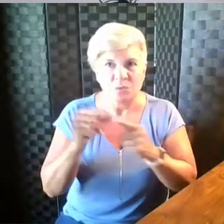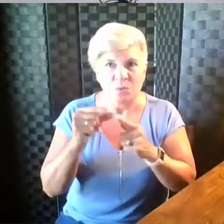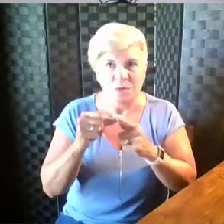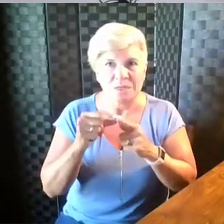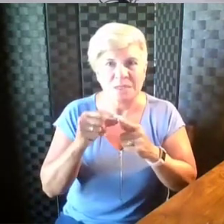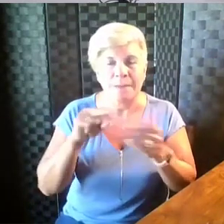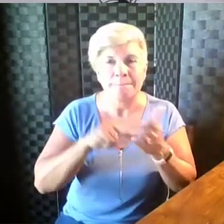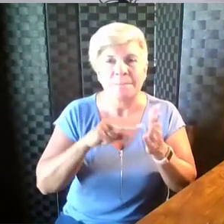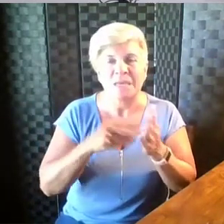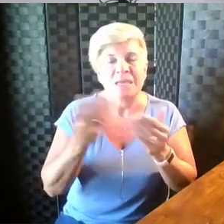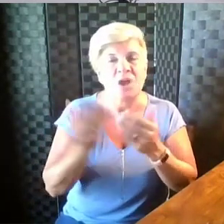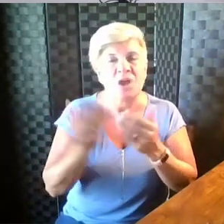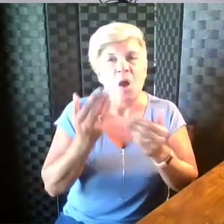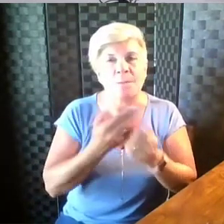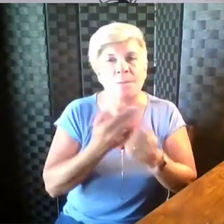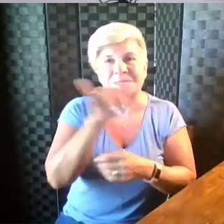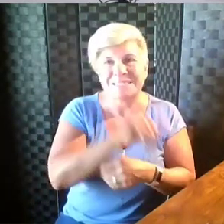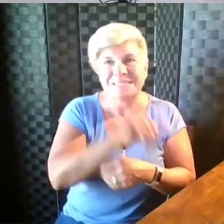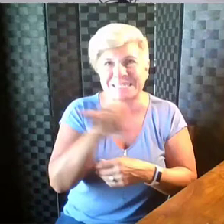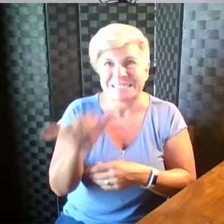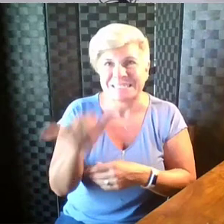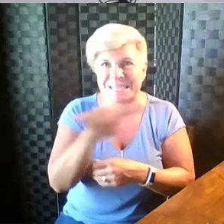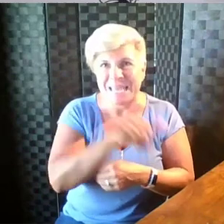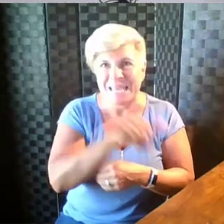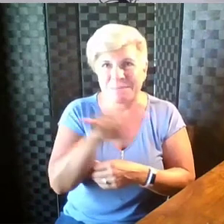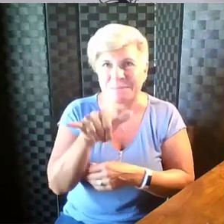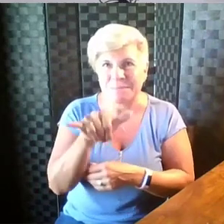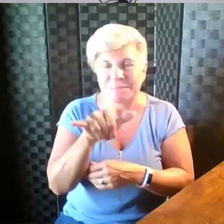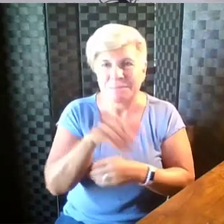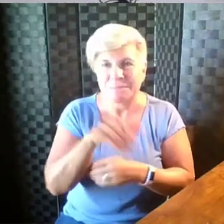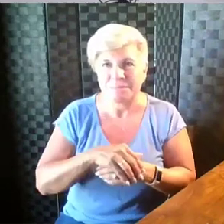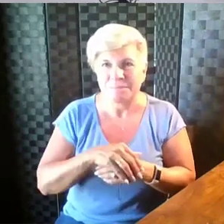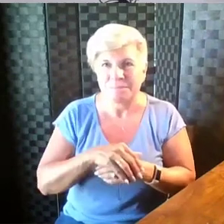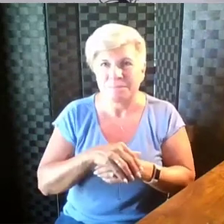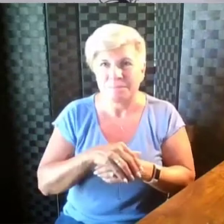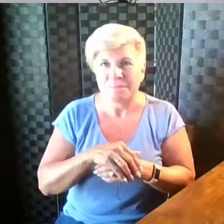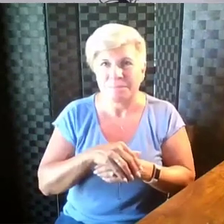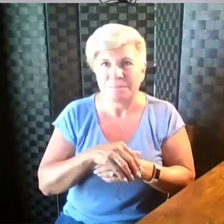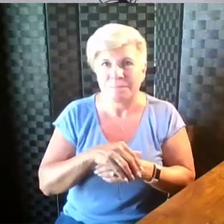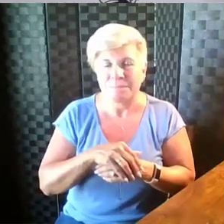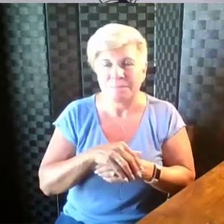are the synonyms or the same?